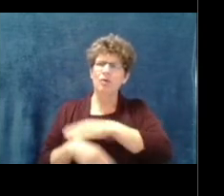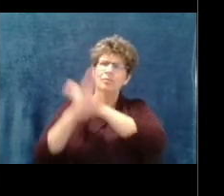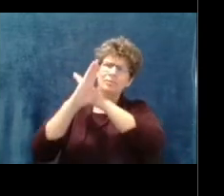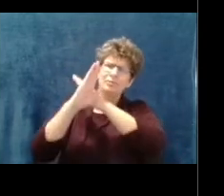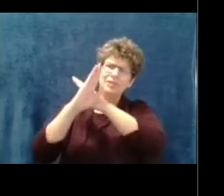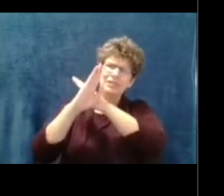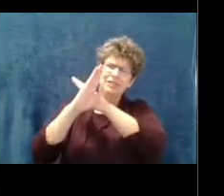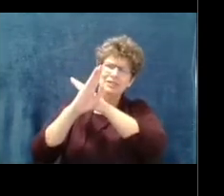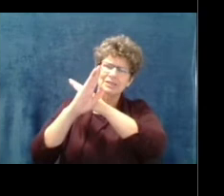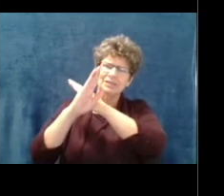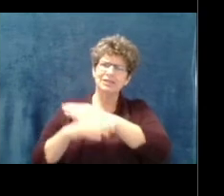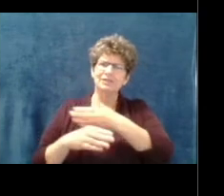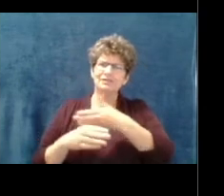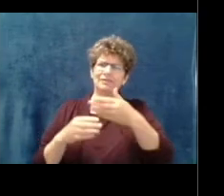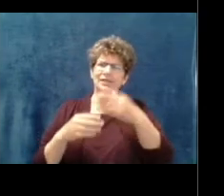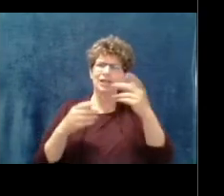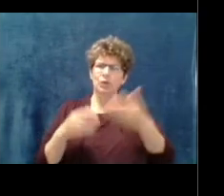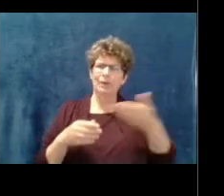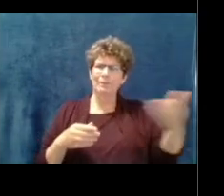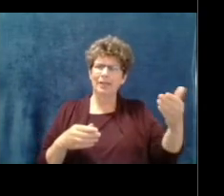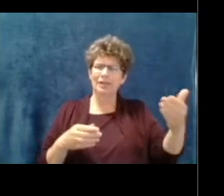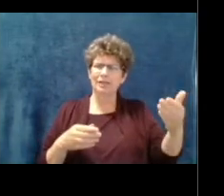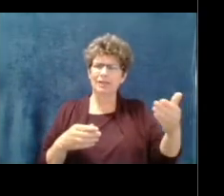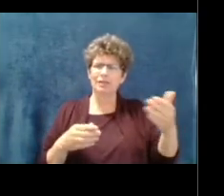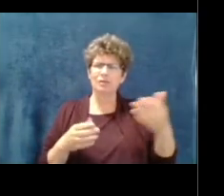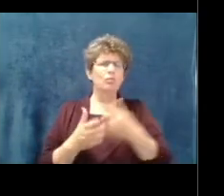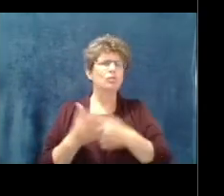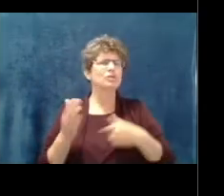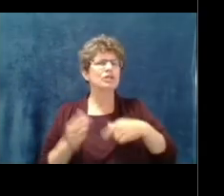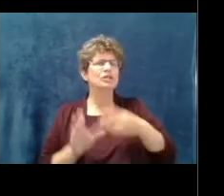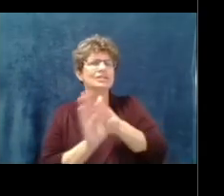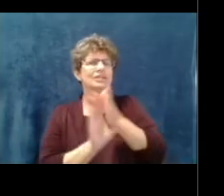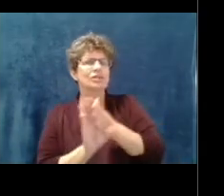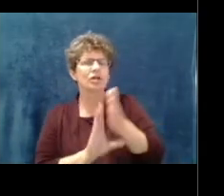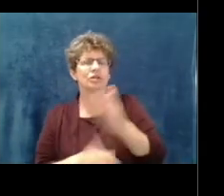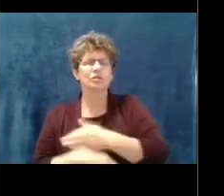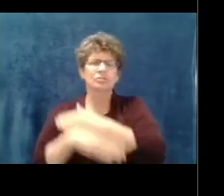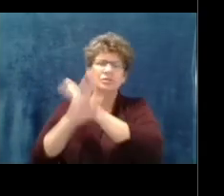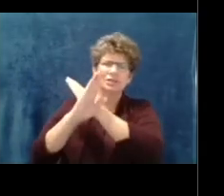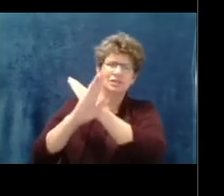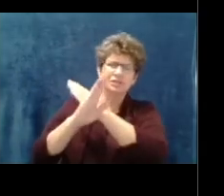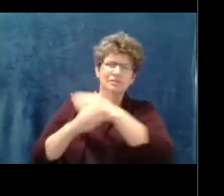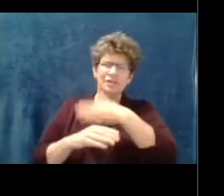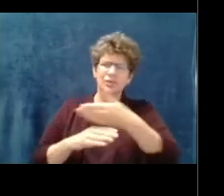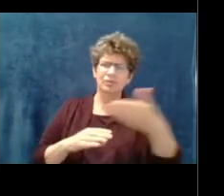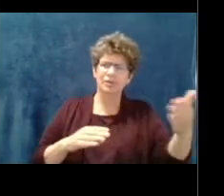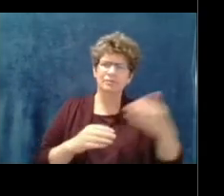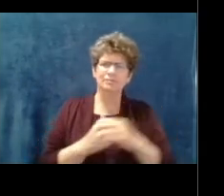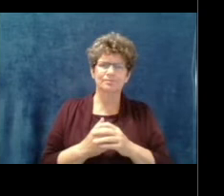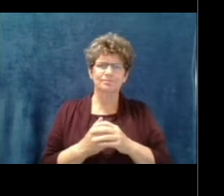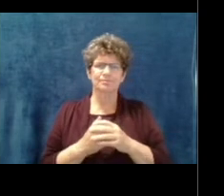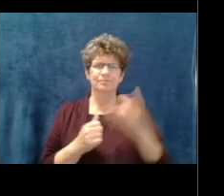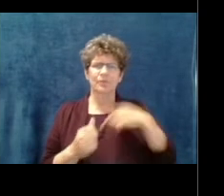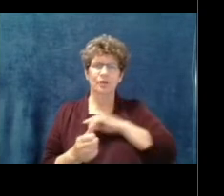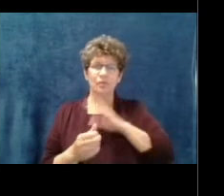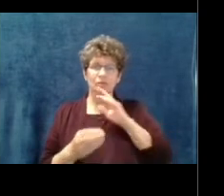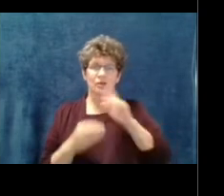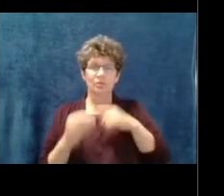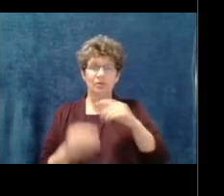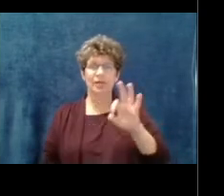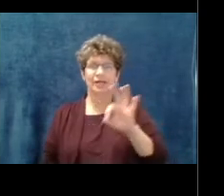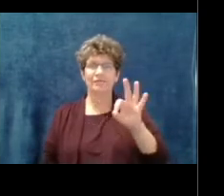promote our well-being in the face of COVID-19? Well, let me talk a bit about FOH, about the Fountain of